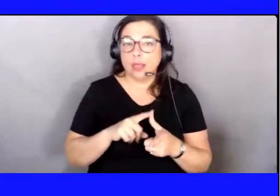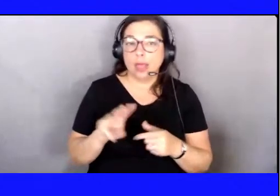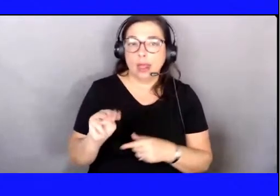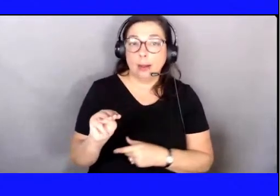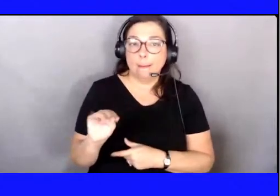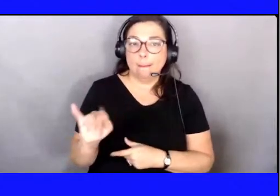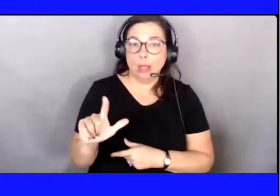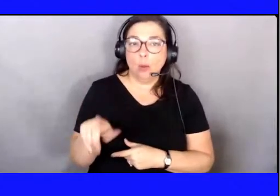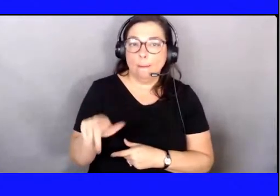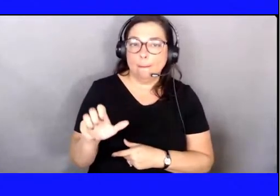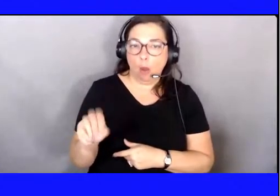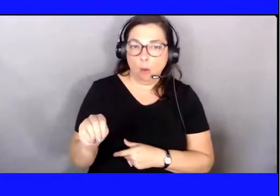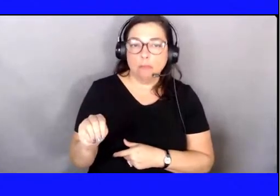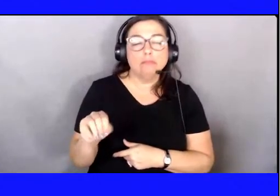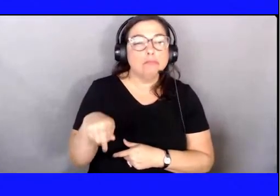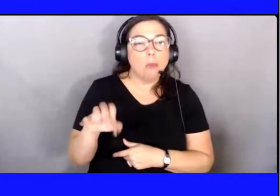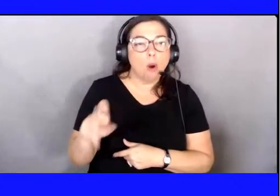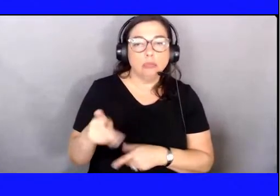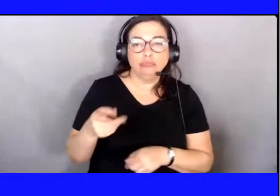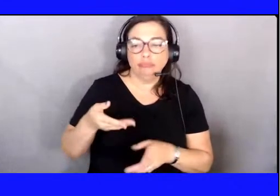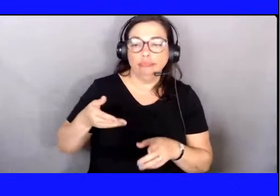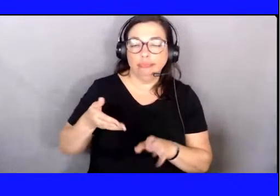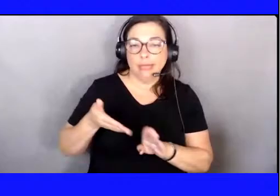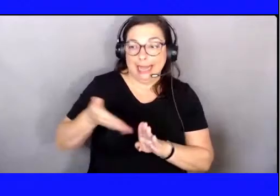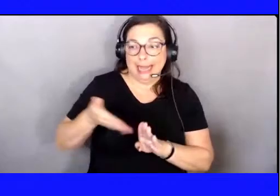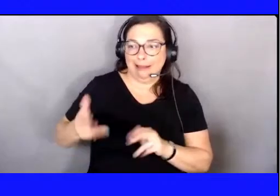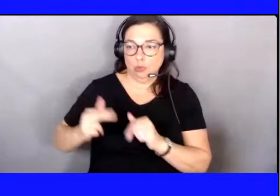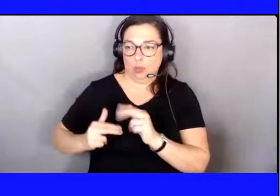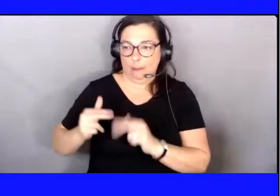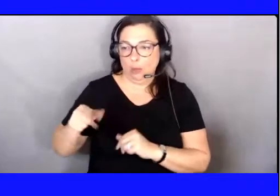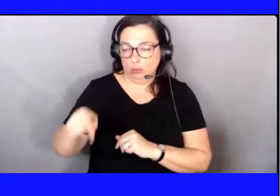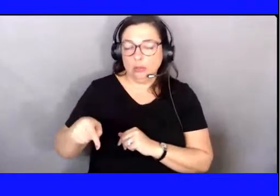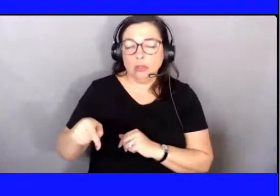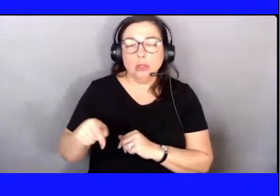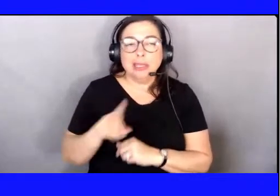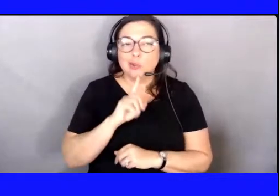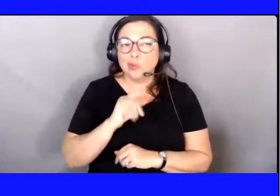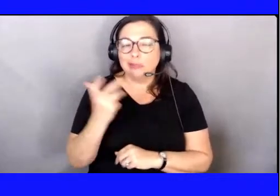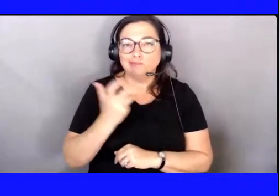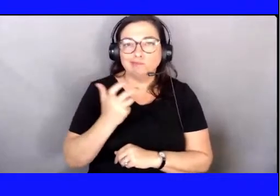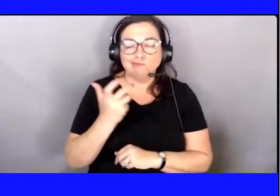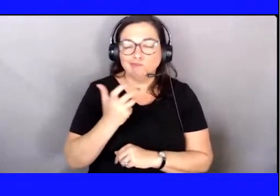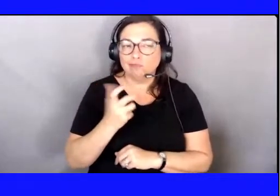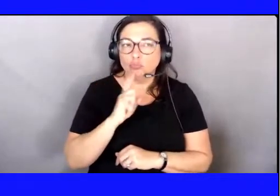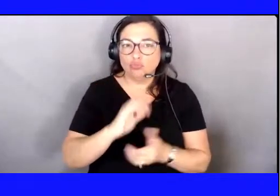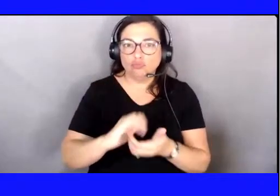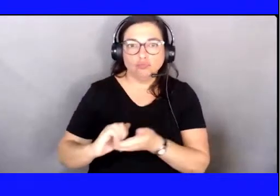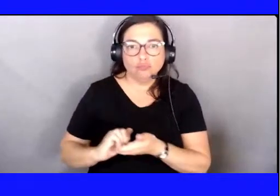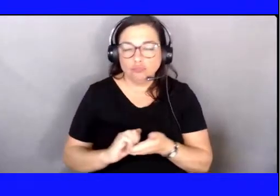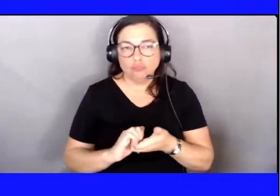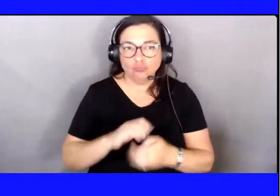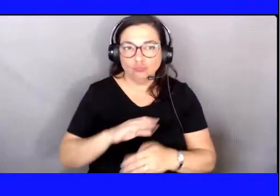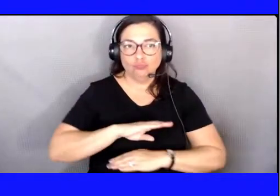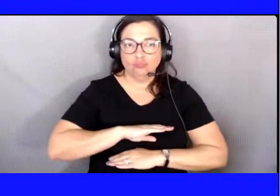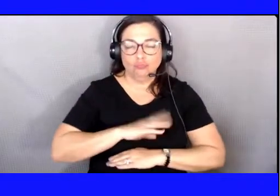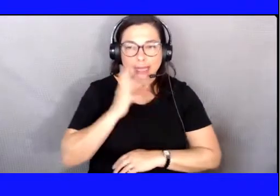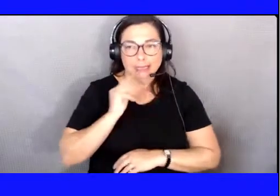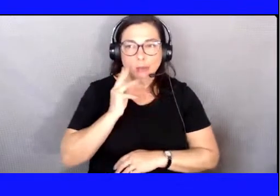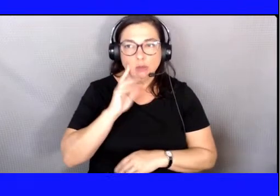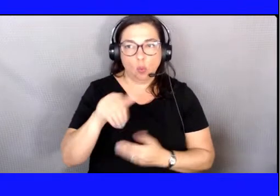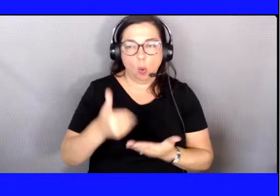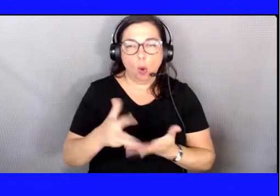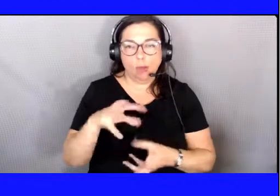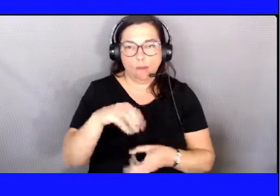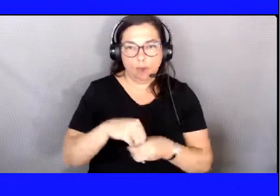lies adjacent to the building. And it was just an incredibly collaborative and rewarding experience for everyone